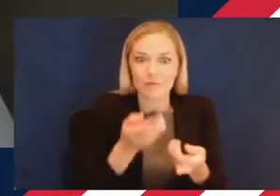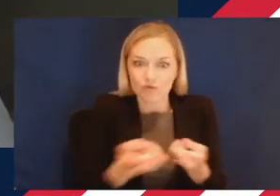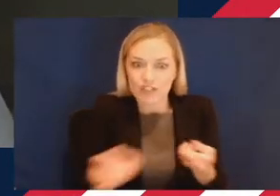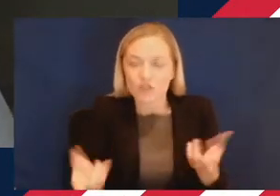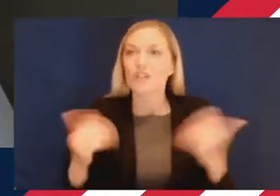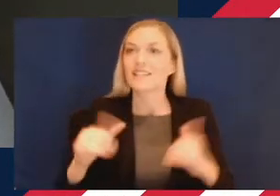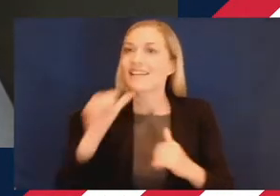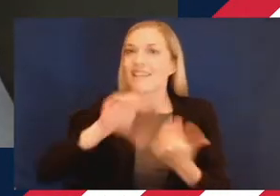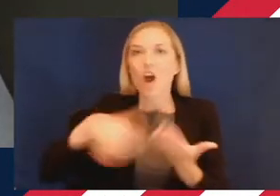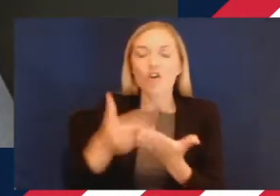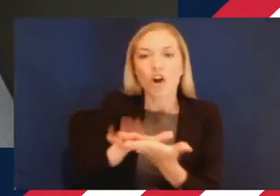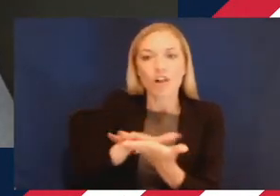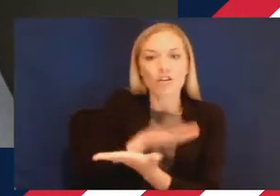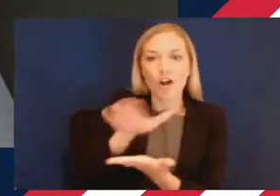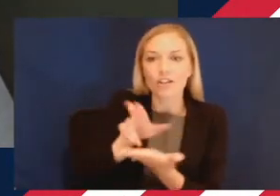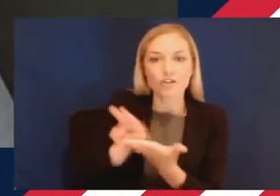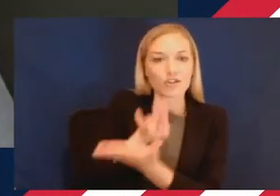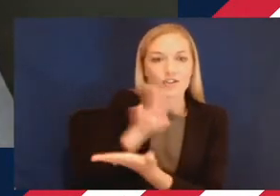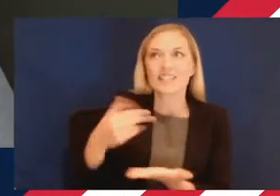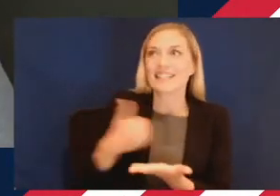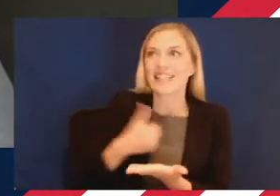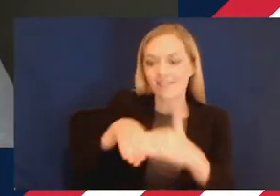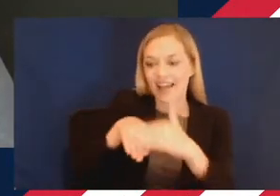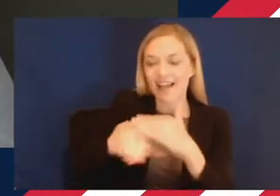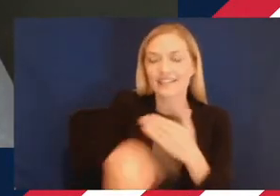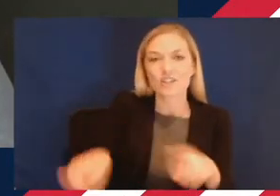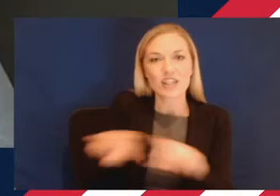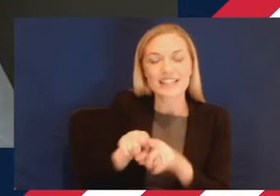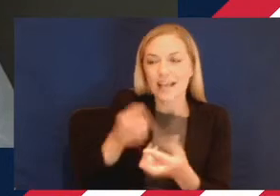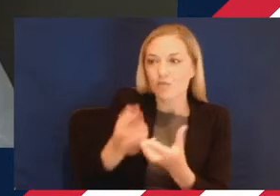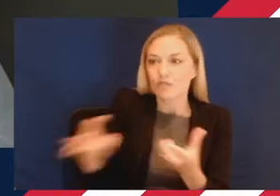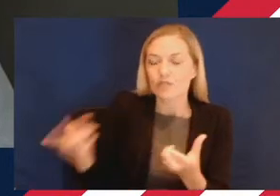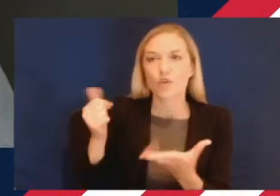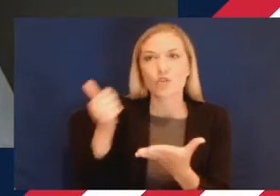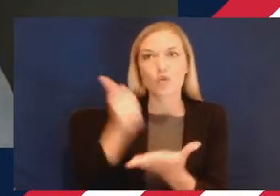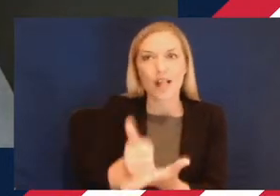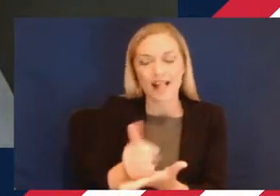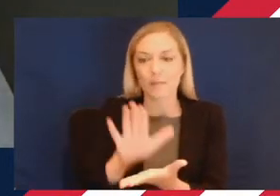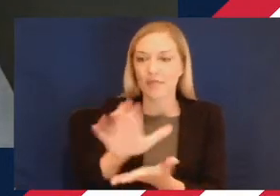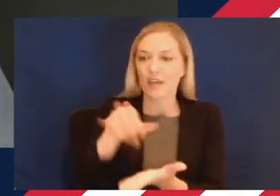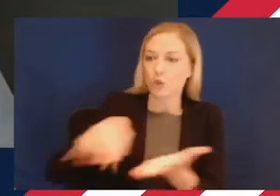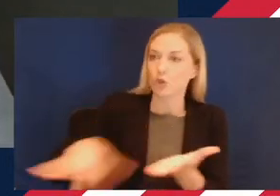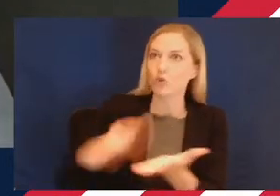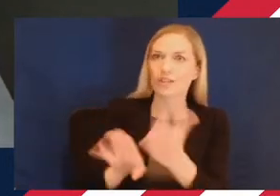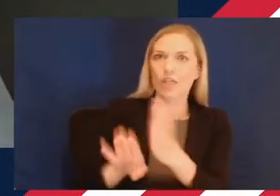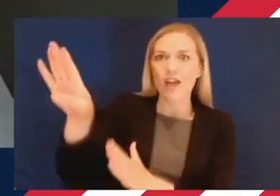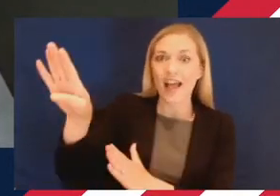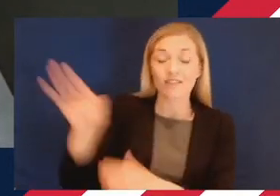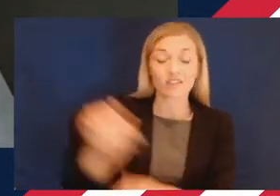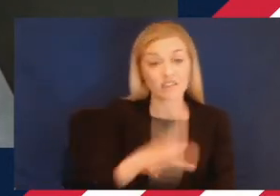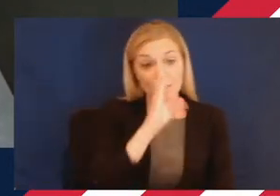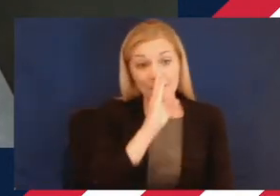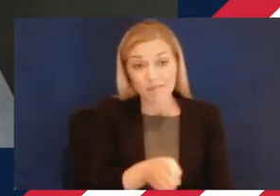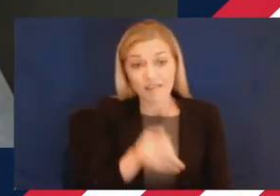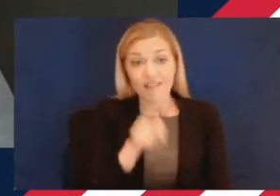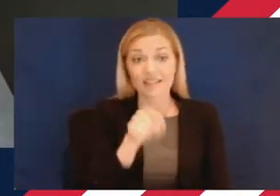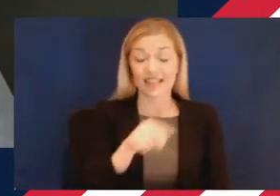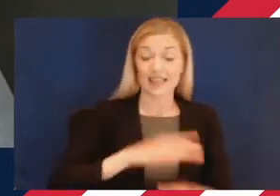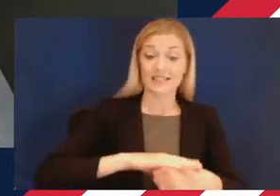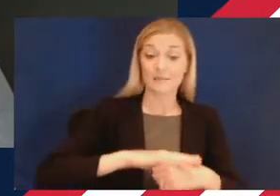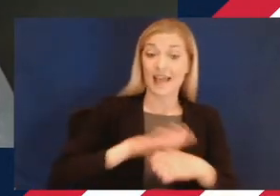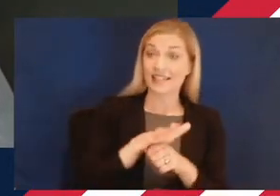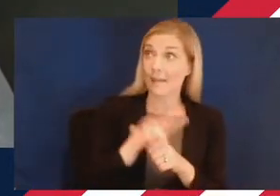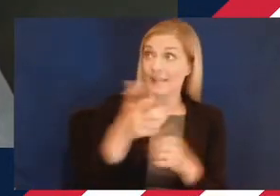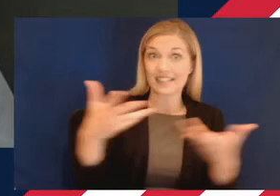same resources to help their students thrive. To be blunt, the pandemic has provided plenty of